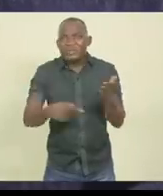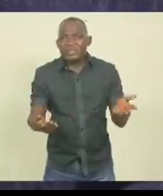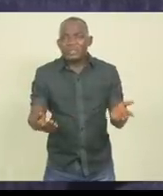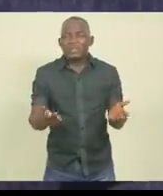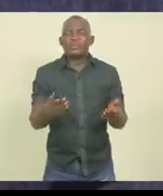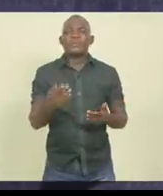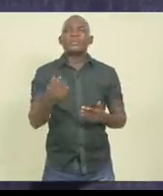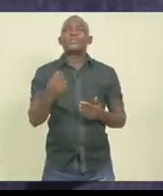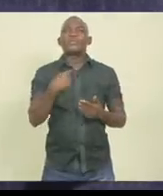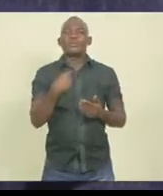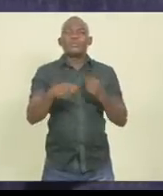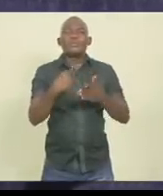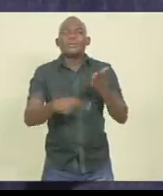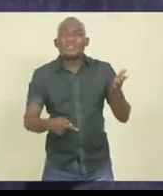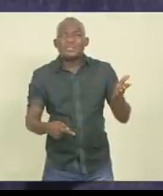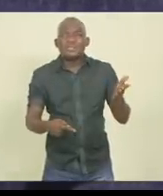Tell me, what's wrong?